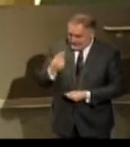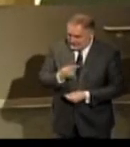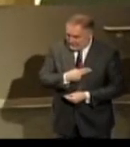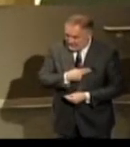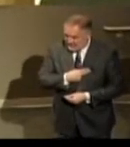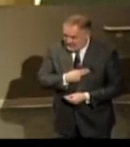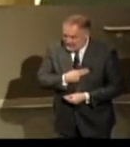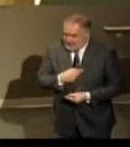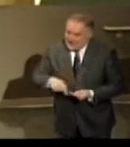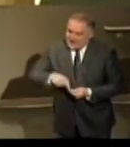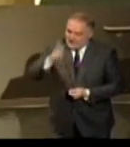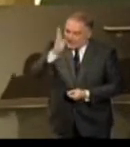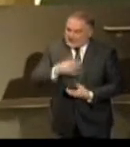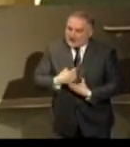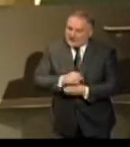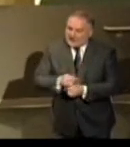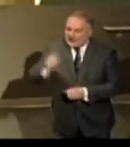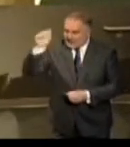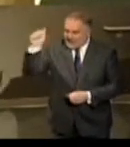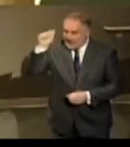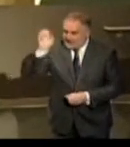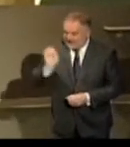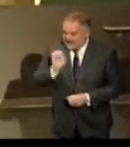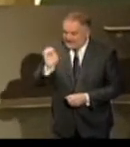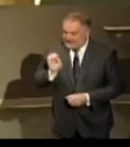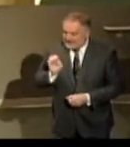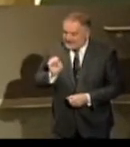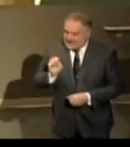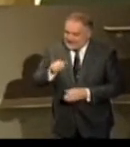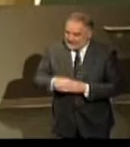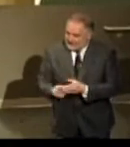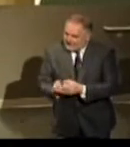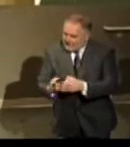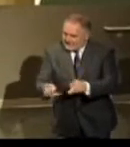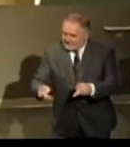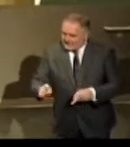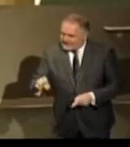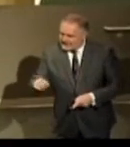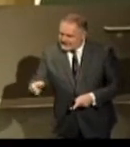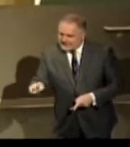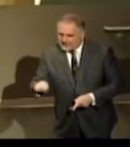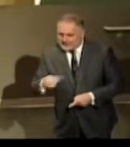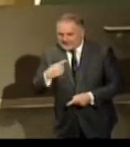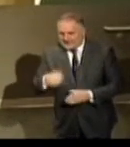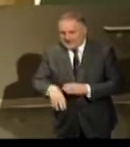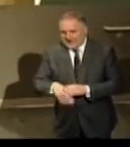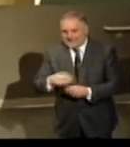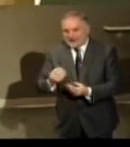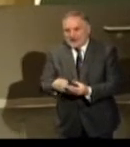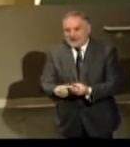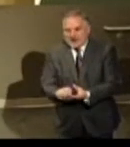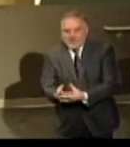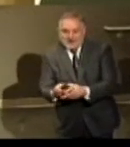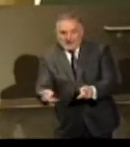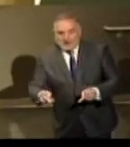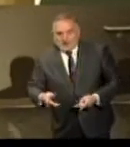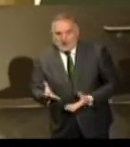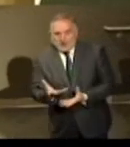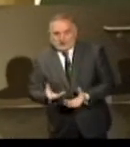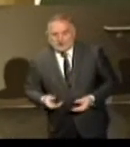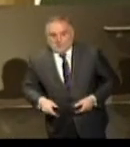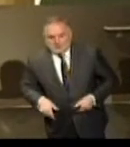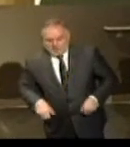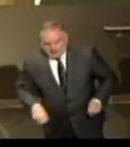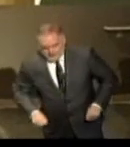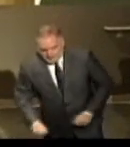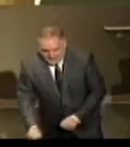See, when God made Adam and Eve in the Garden of Eden, God created them, and after he created them, he said to Adam, he said, I have a garden here, I want you to till this.